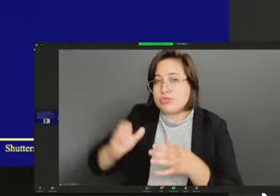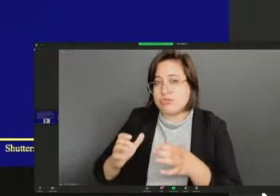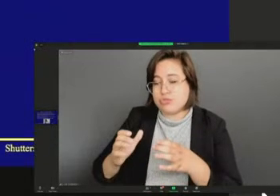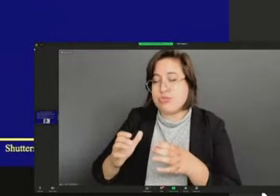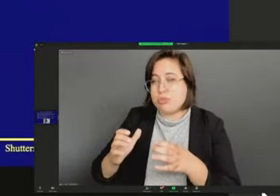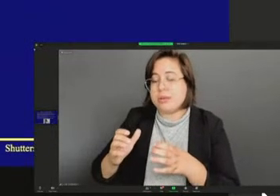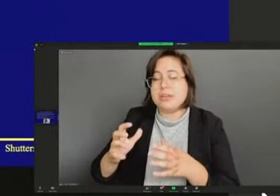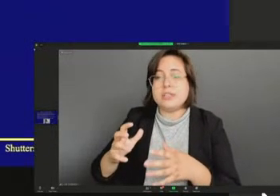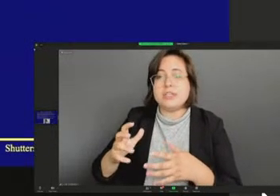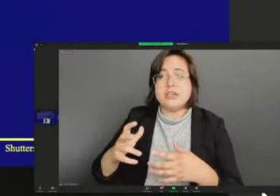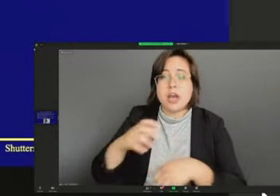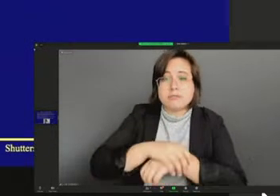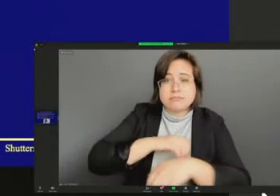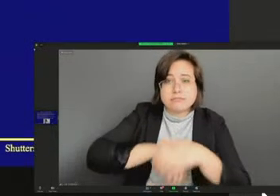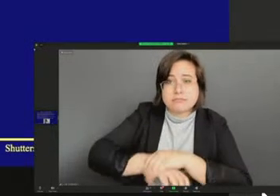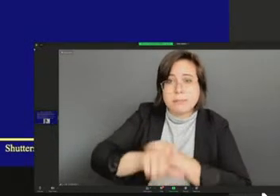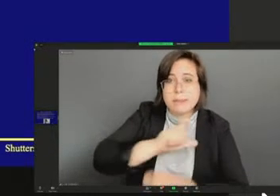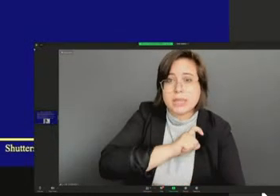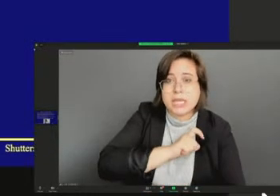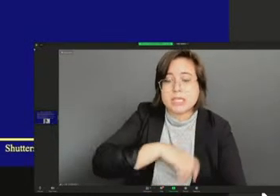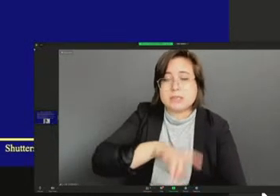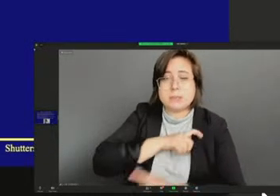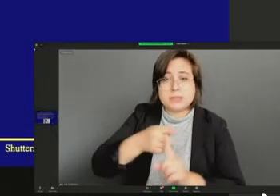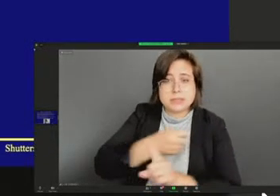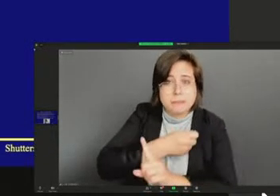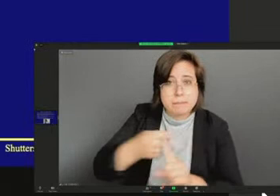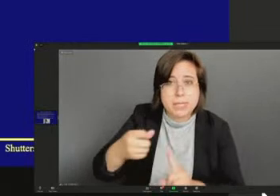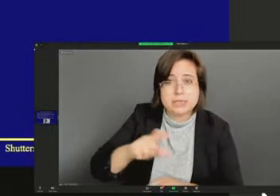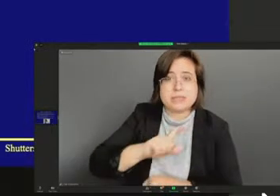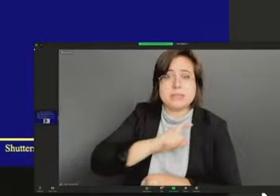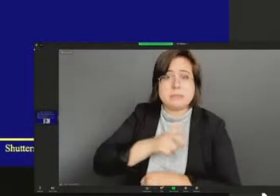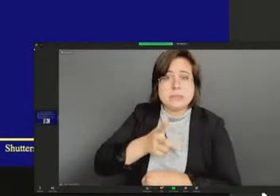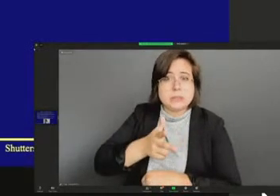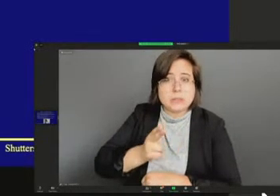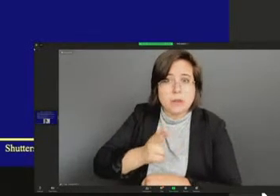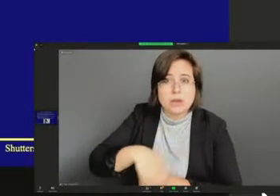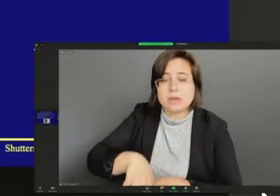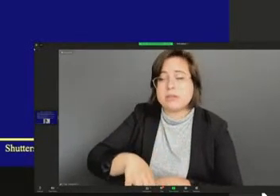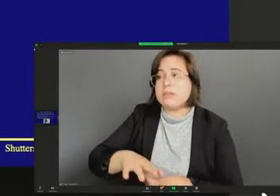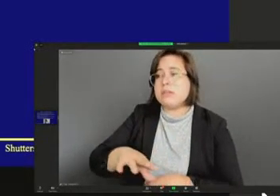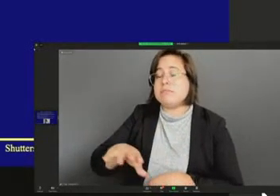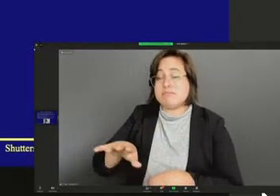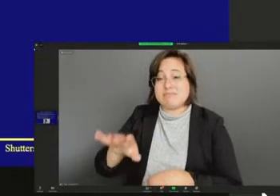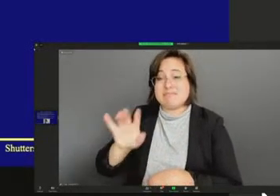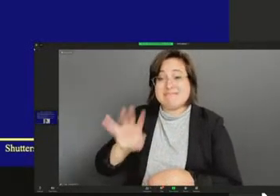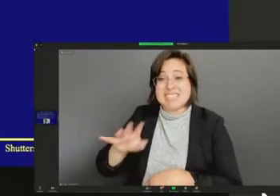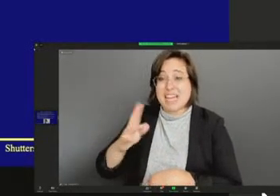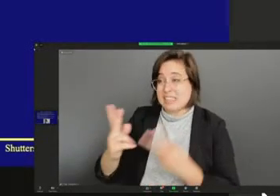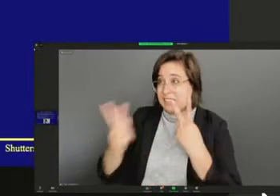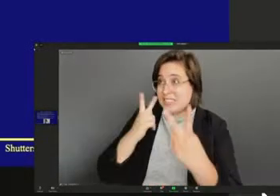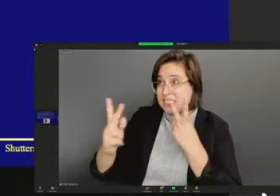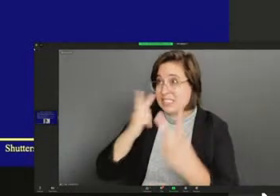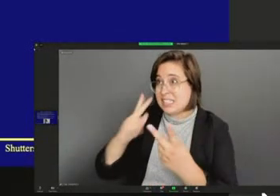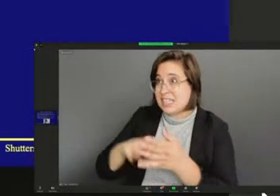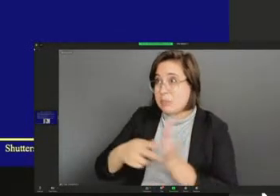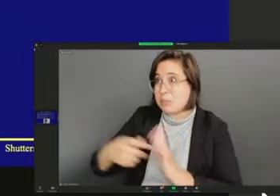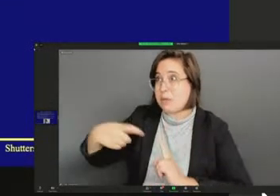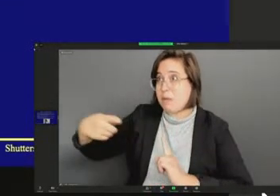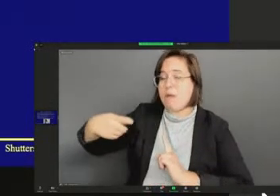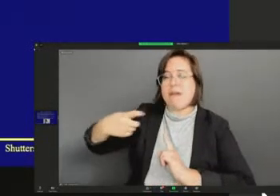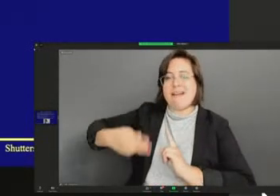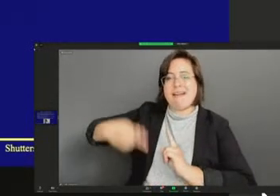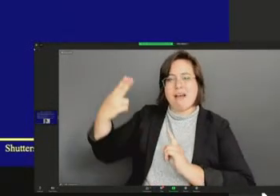police, beaten by the police, shot by the police, report higher levels of PTSD and